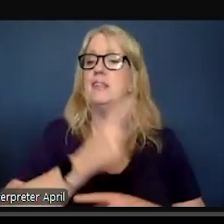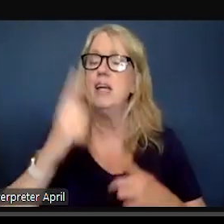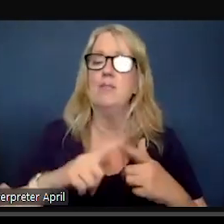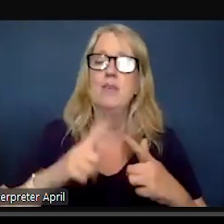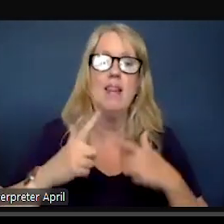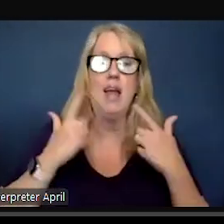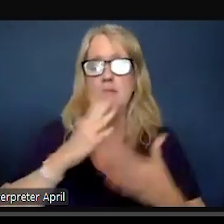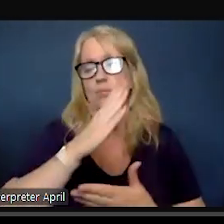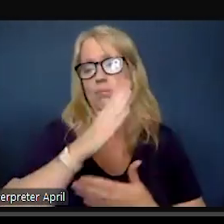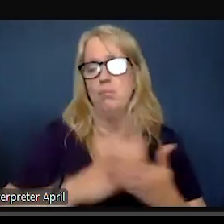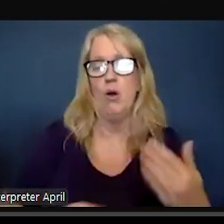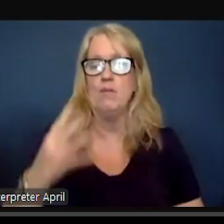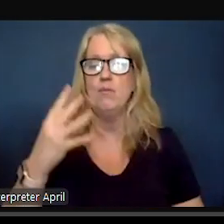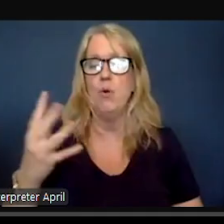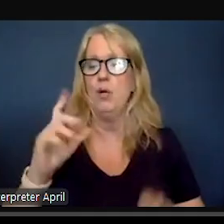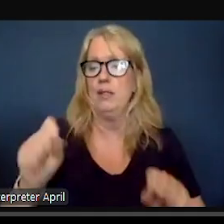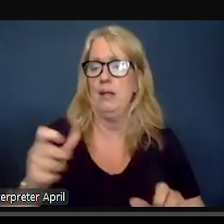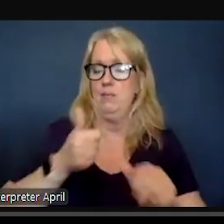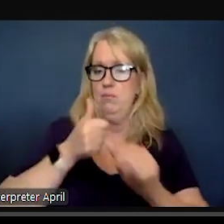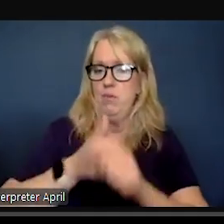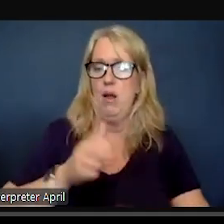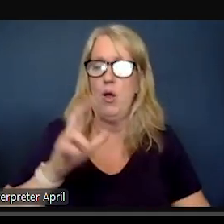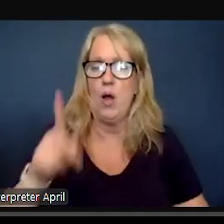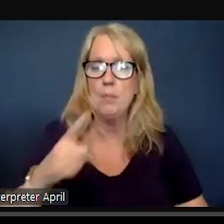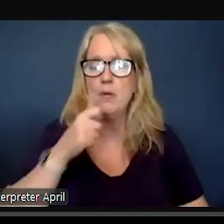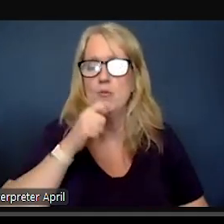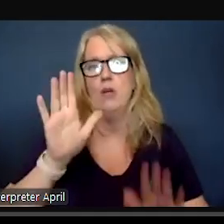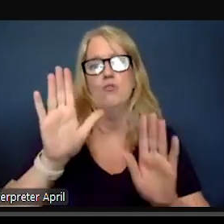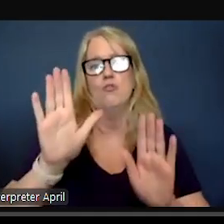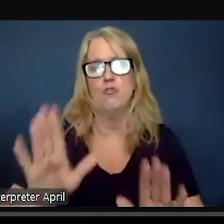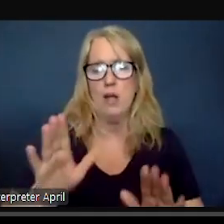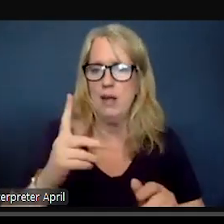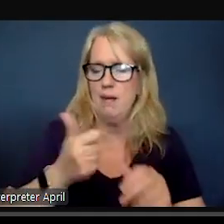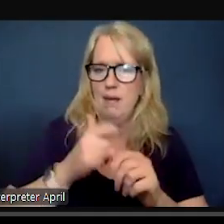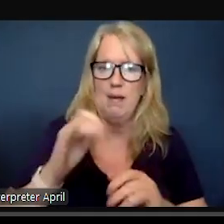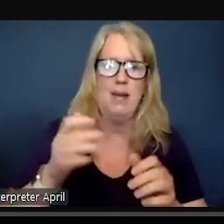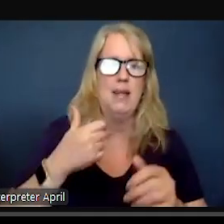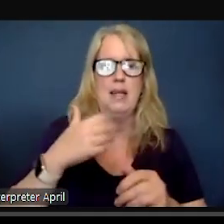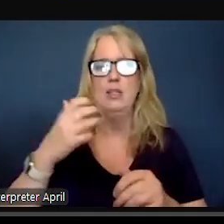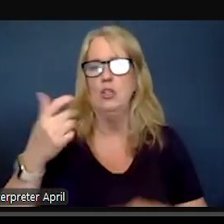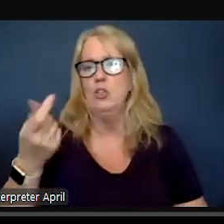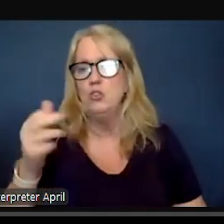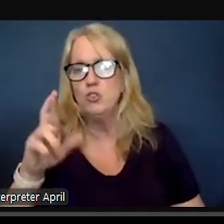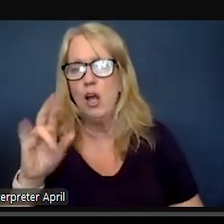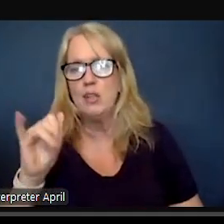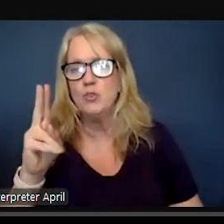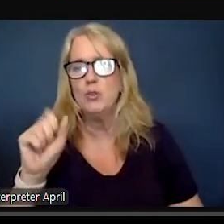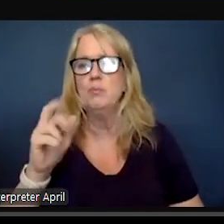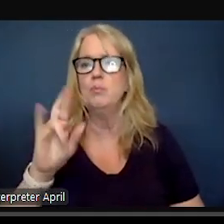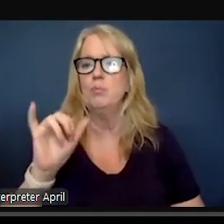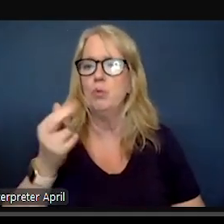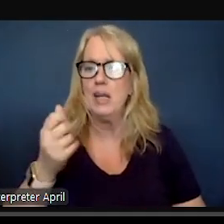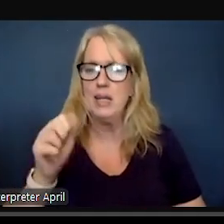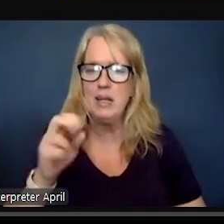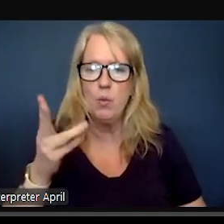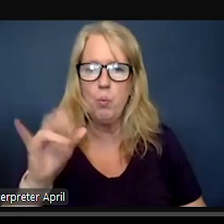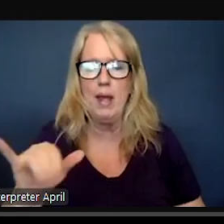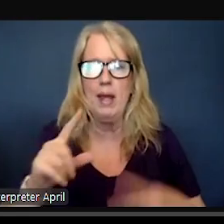life, Part 4, someone to follow up. We have a great lineup: Michelle Gatewood, Dr. Nina Brathwaite,